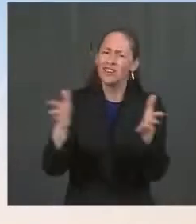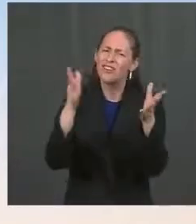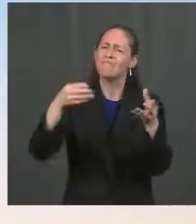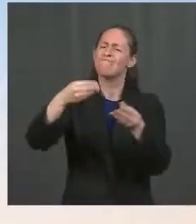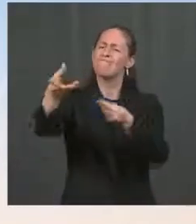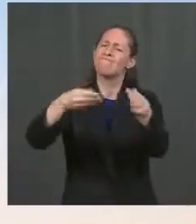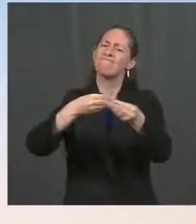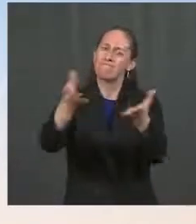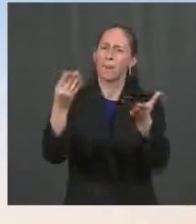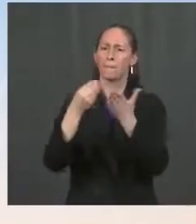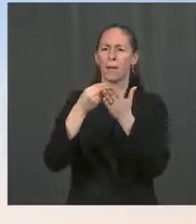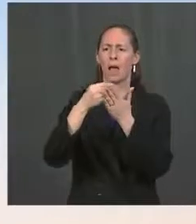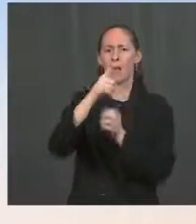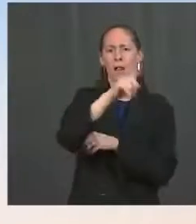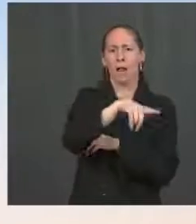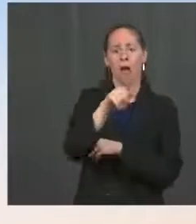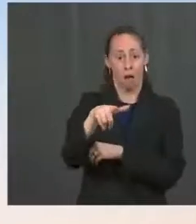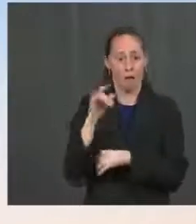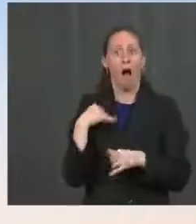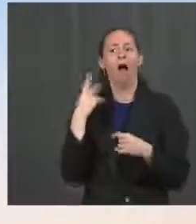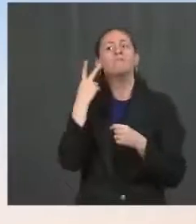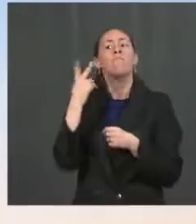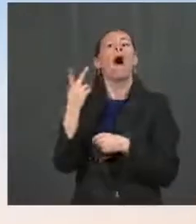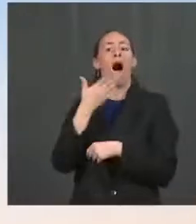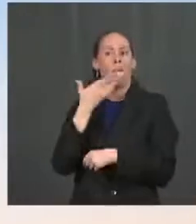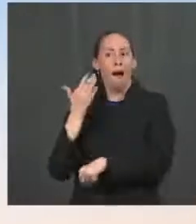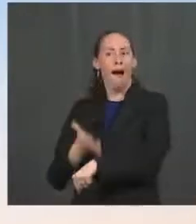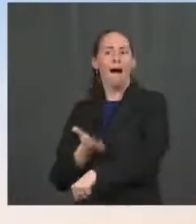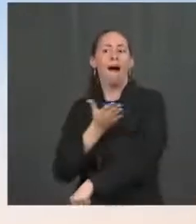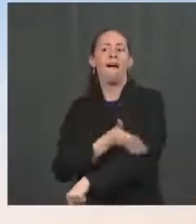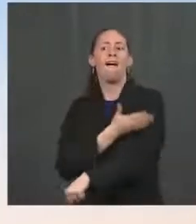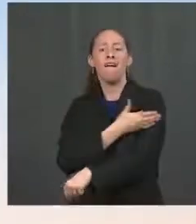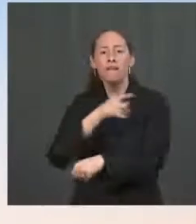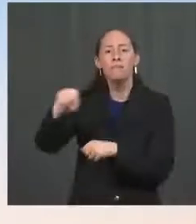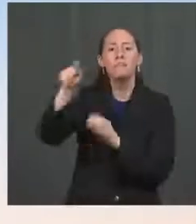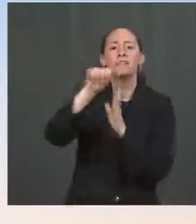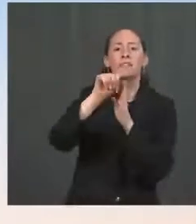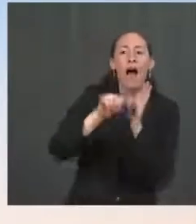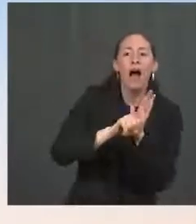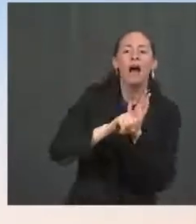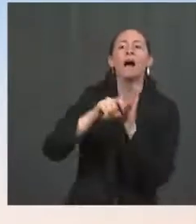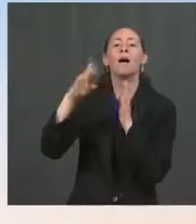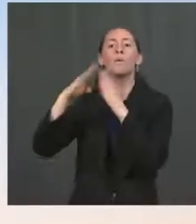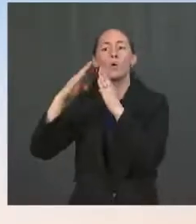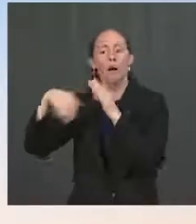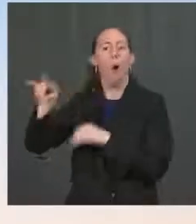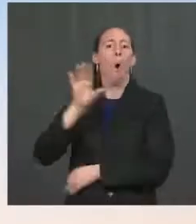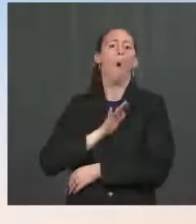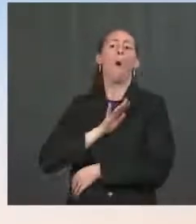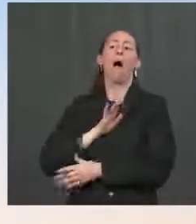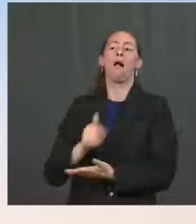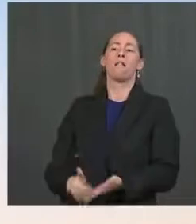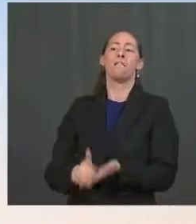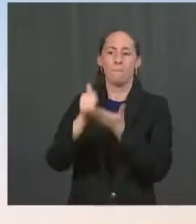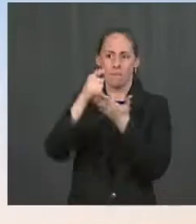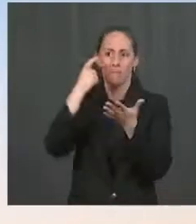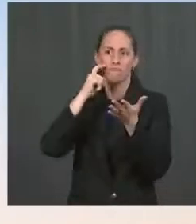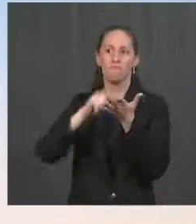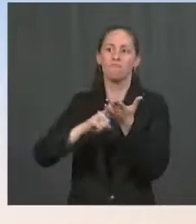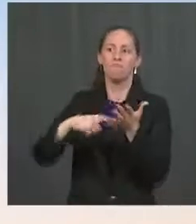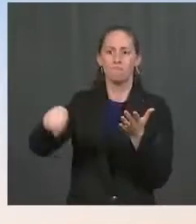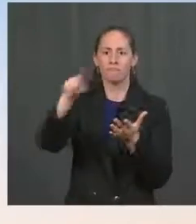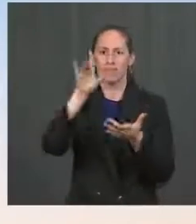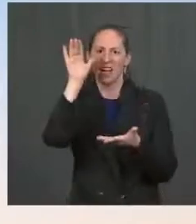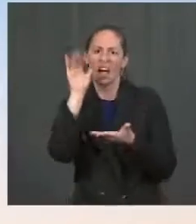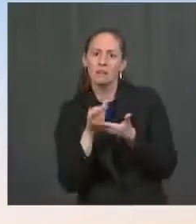some success in certain states and certain communities who have benefited from a reduction of the red tape and benefited from our engagement,